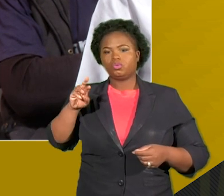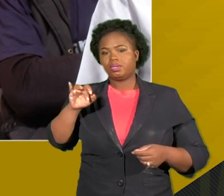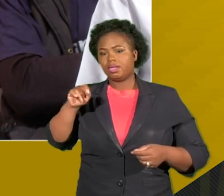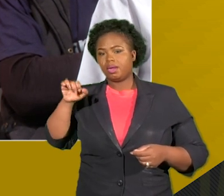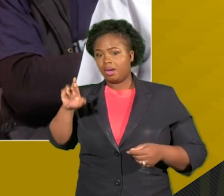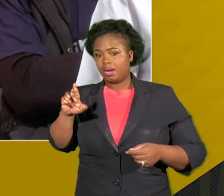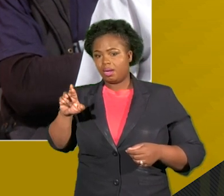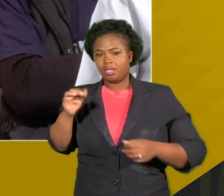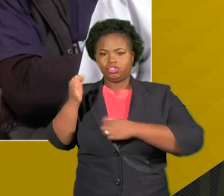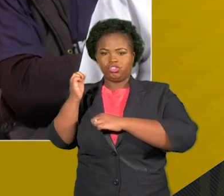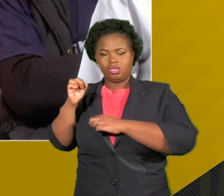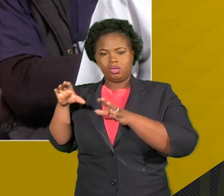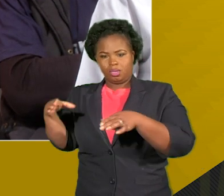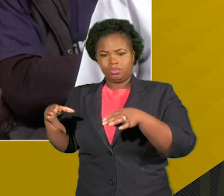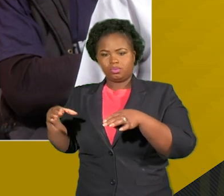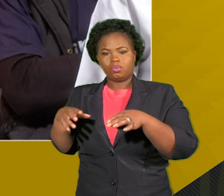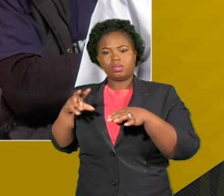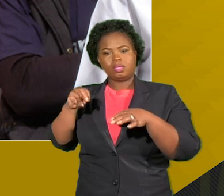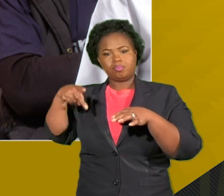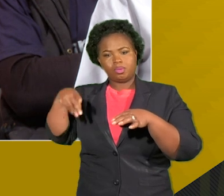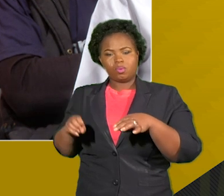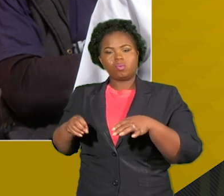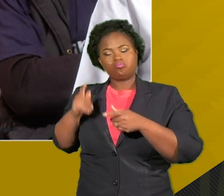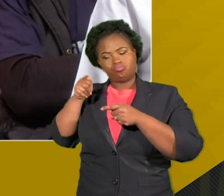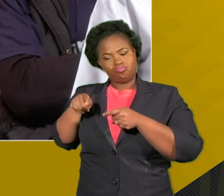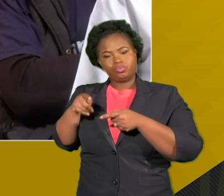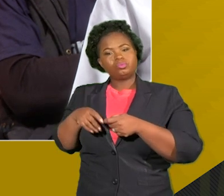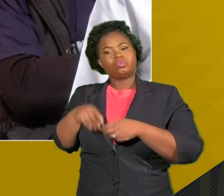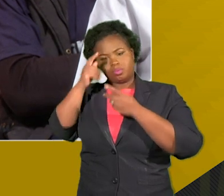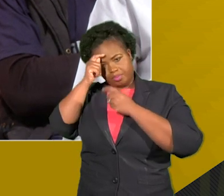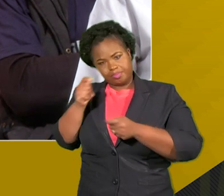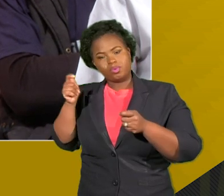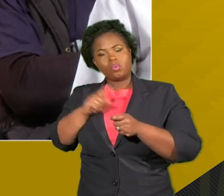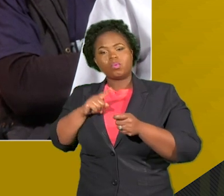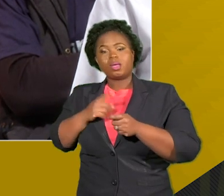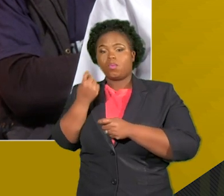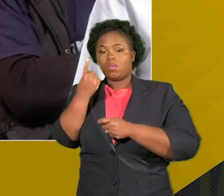kwavulwa iNPO ukuthi siba honor because one of them ukukumanje usenasa.